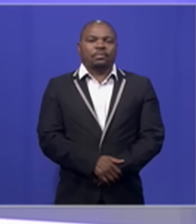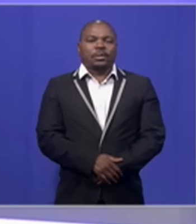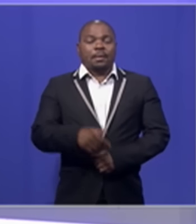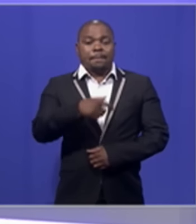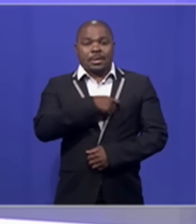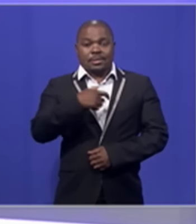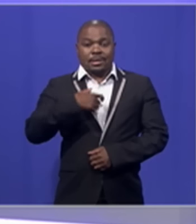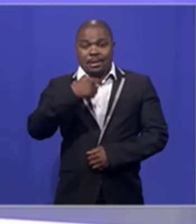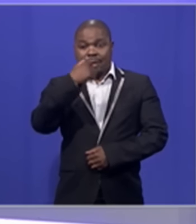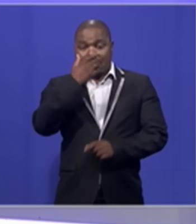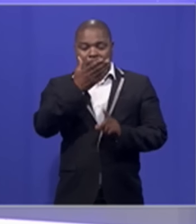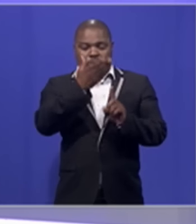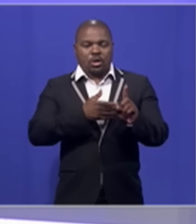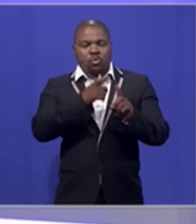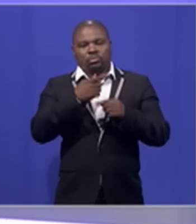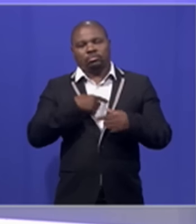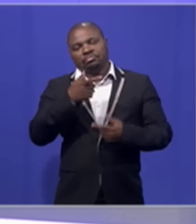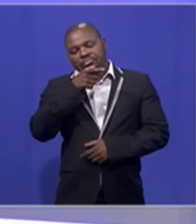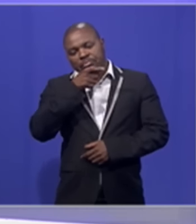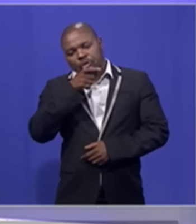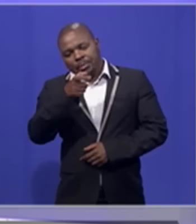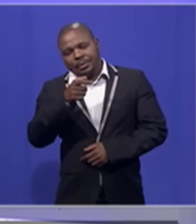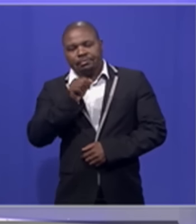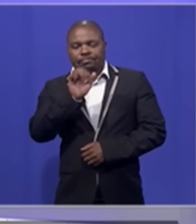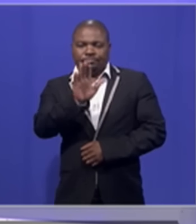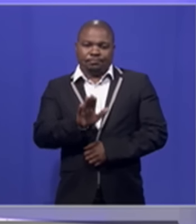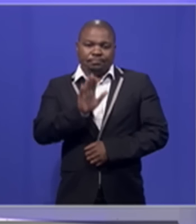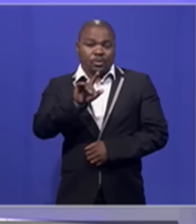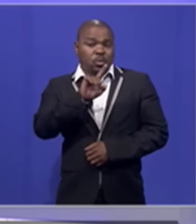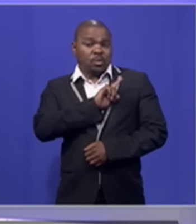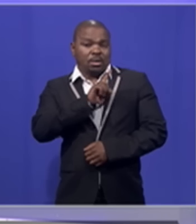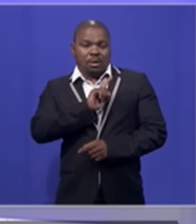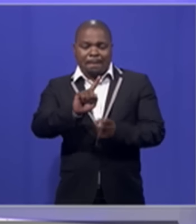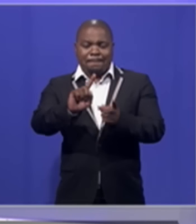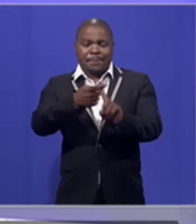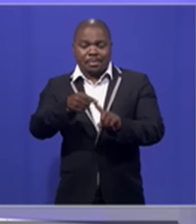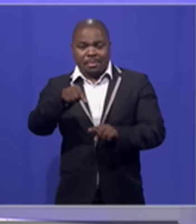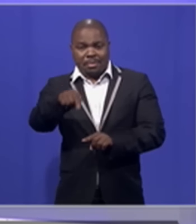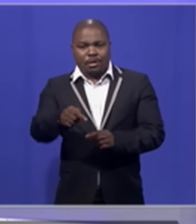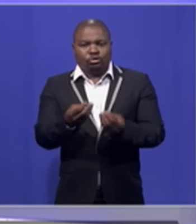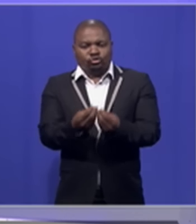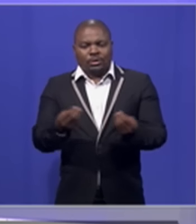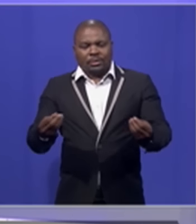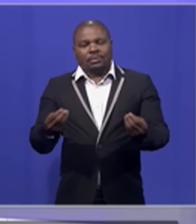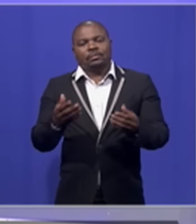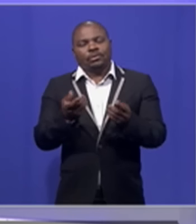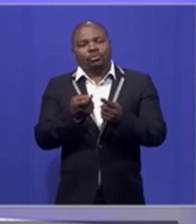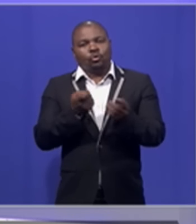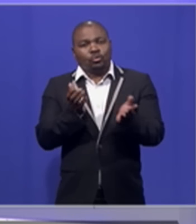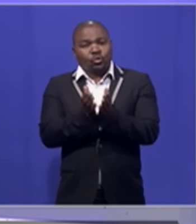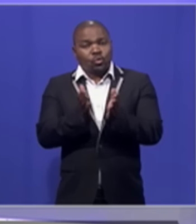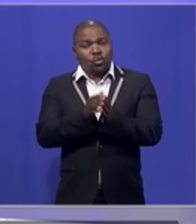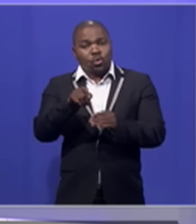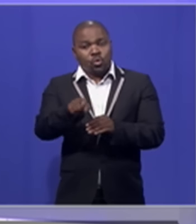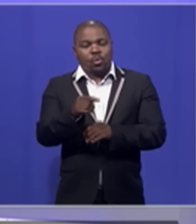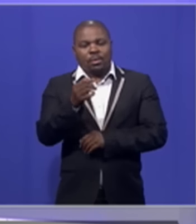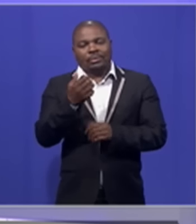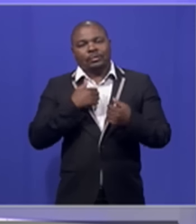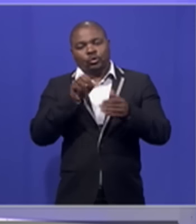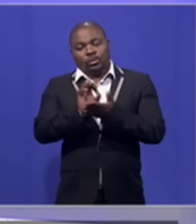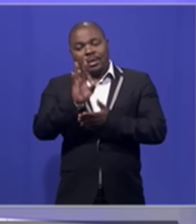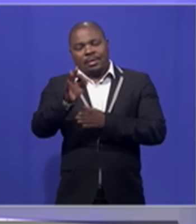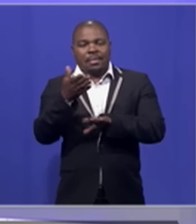Mopresidente Cyril Ramaphosa o ntshitse mantswe a matshediso ho latela kotsi eo ho yona ho hlokaetseng bana ba sekolo ba 13 ha ba bane ba le